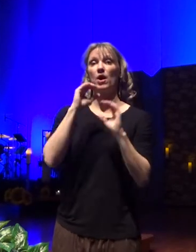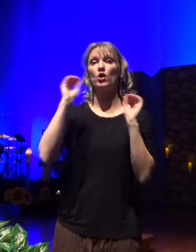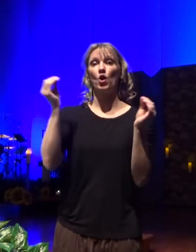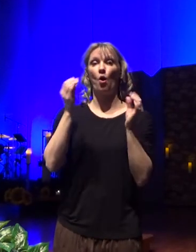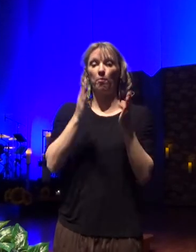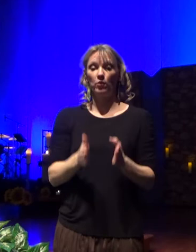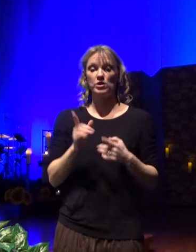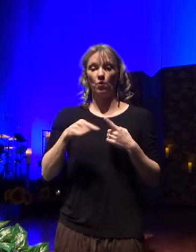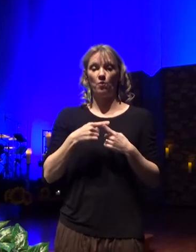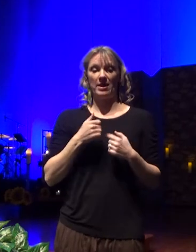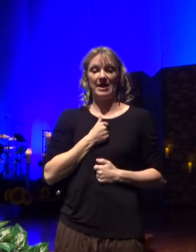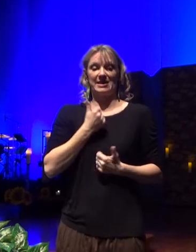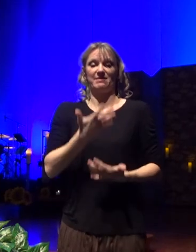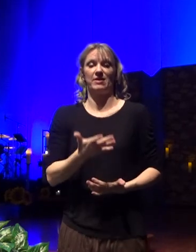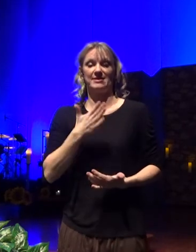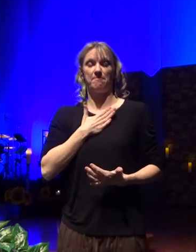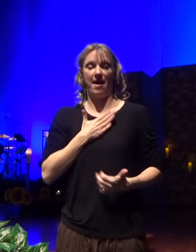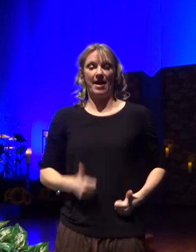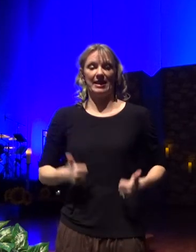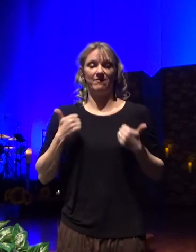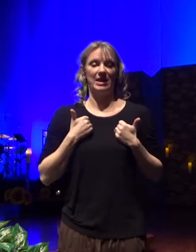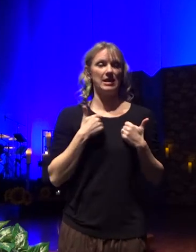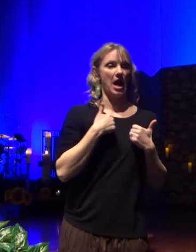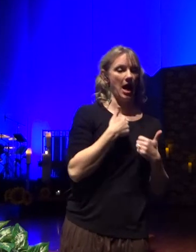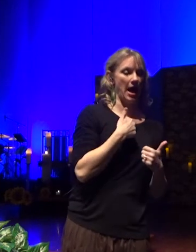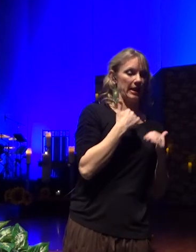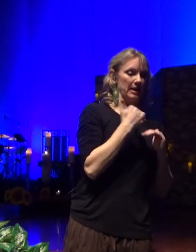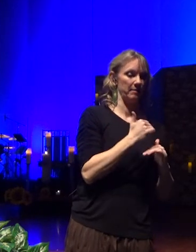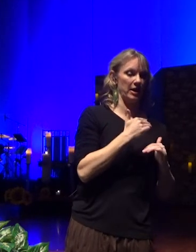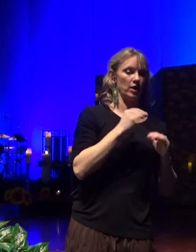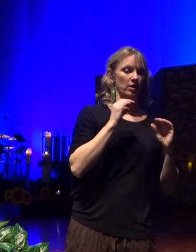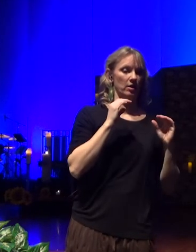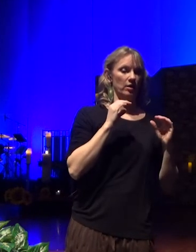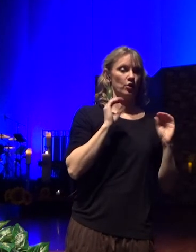I limit no person when I express a greater degree of livingness.